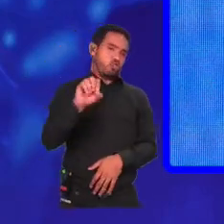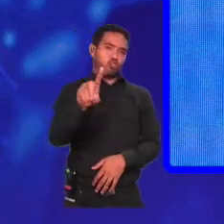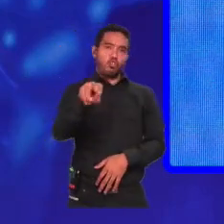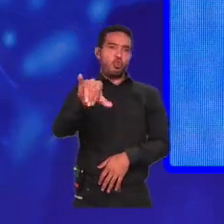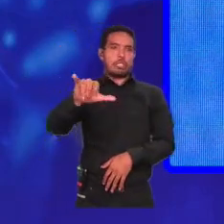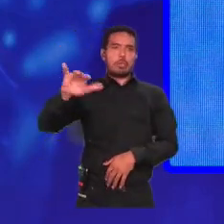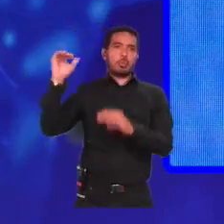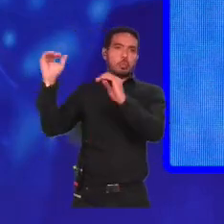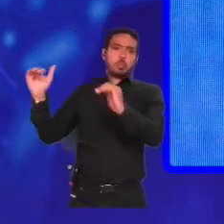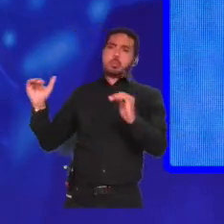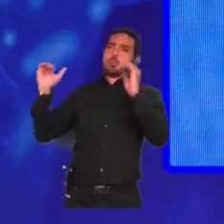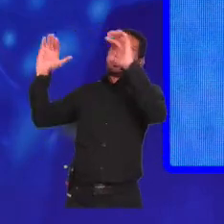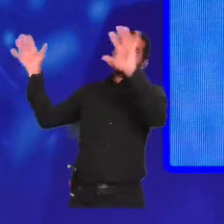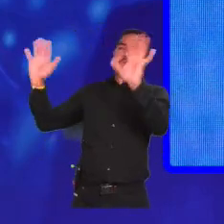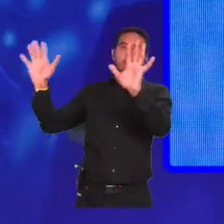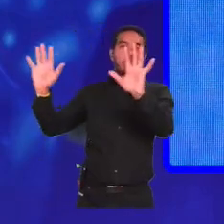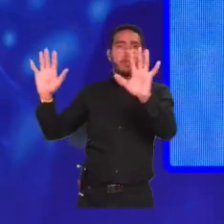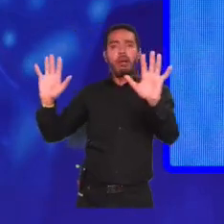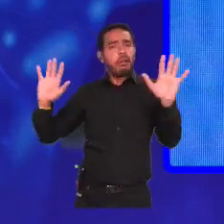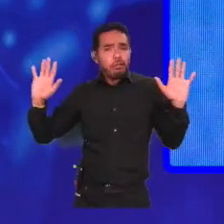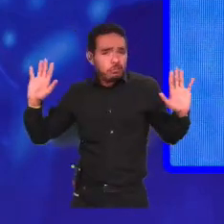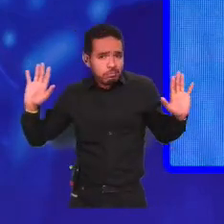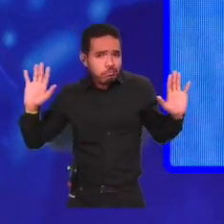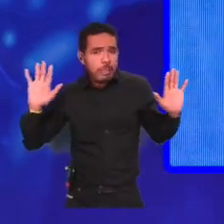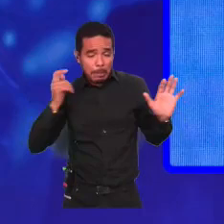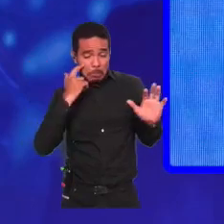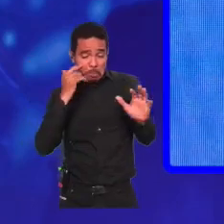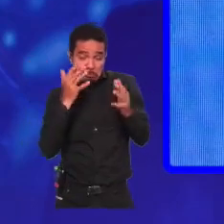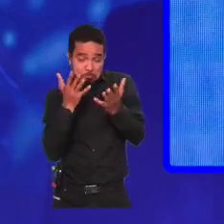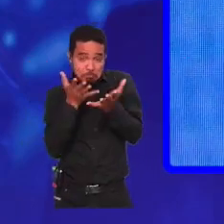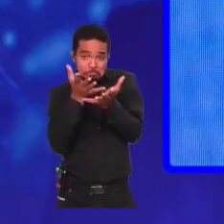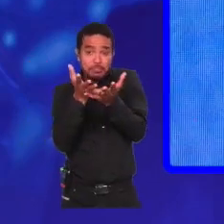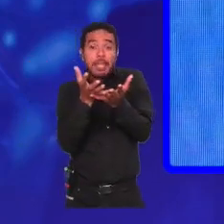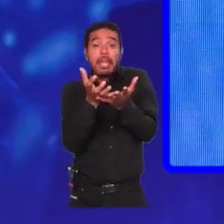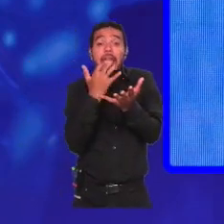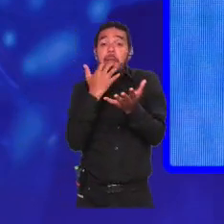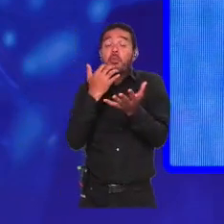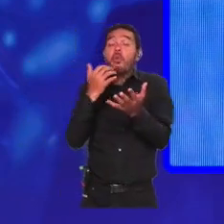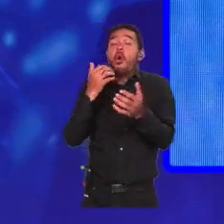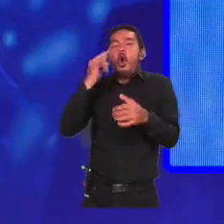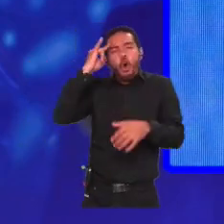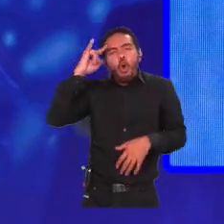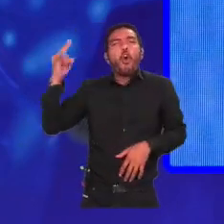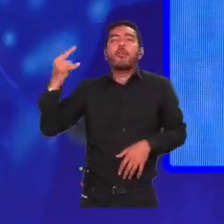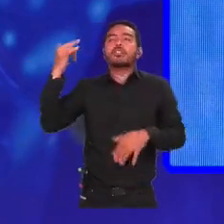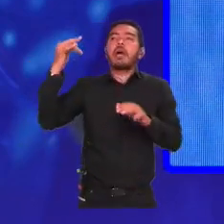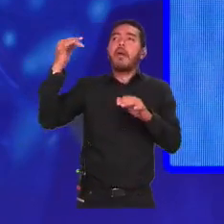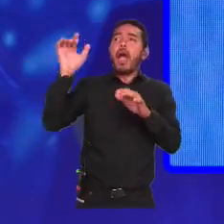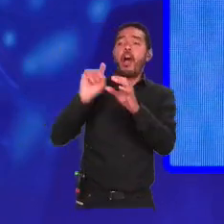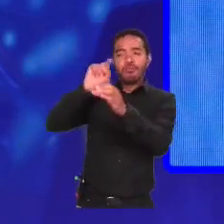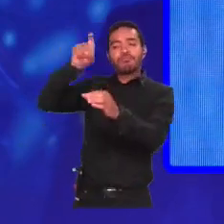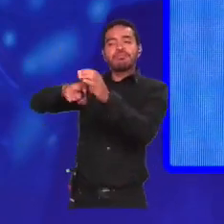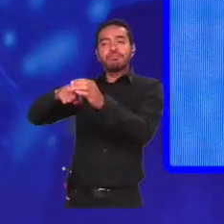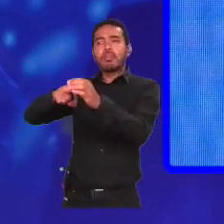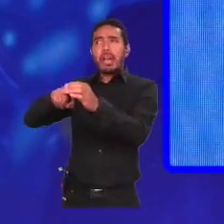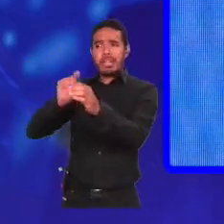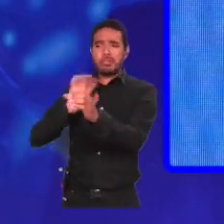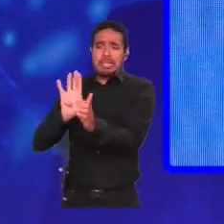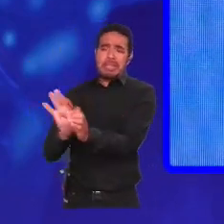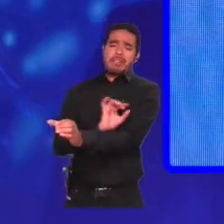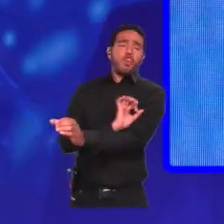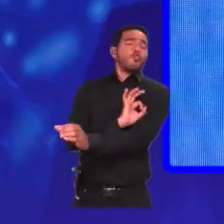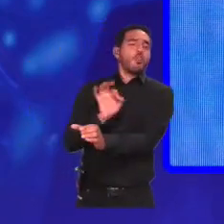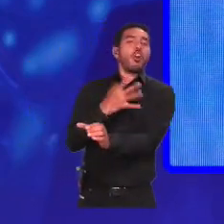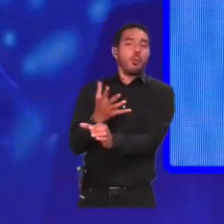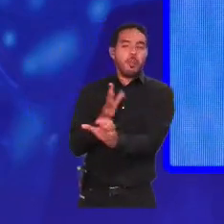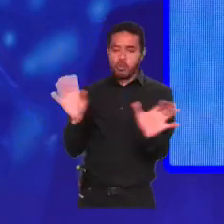Present, and we'll give you feedback. If you present poorly, it doesn't mean you'll never work with us. Quite the opposite. We'll tell you, hey, fix this, all these things, focus on these other things.